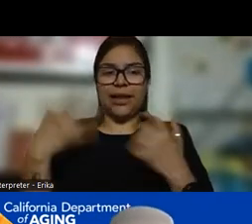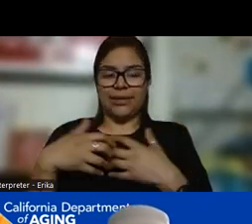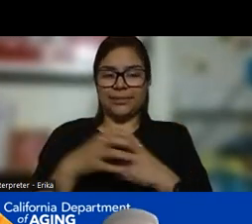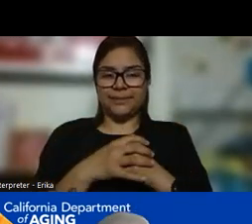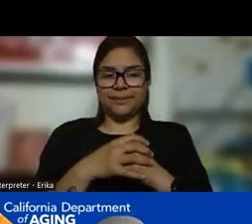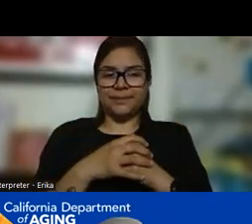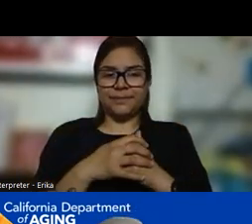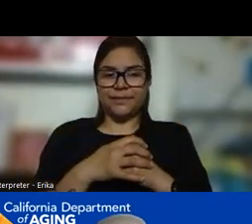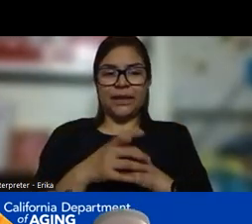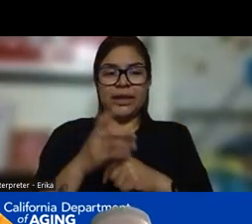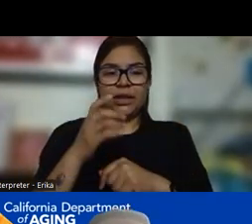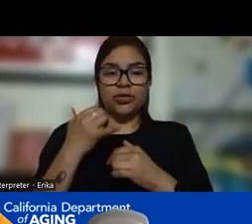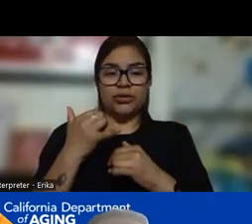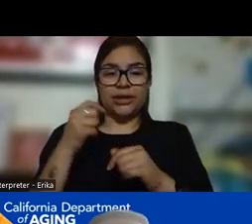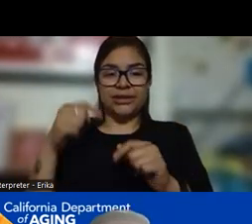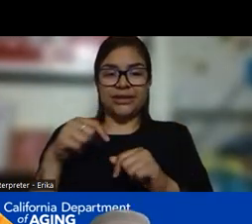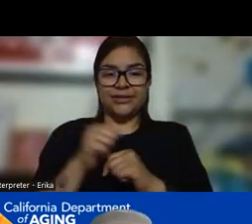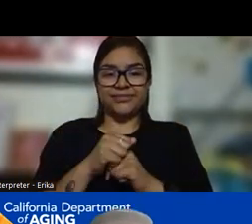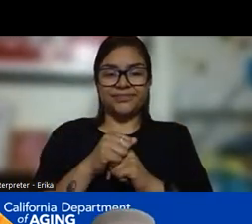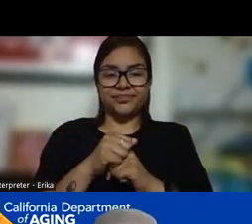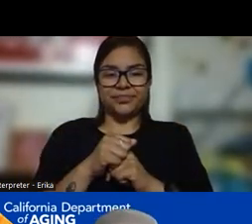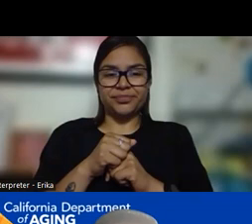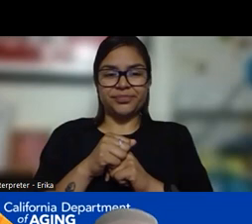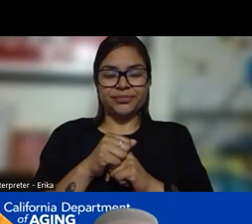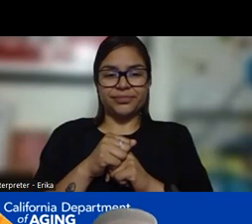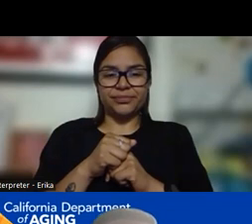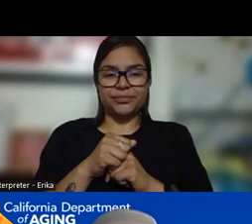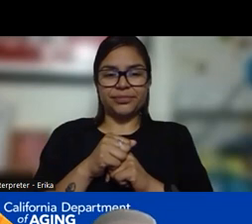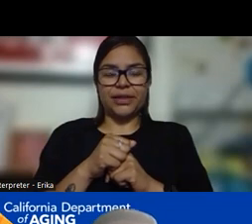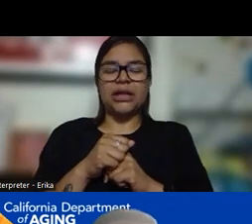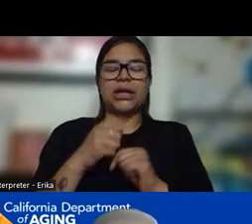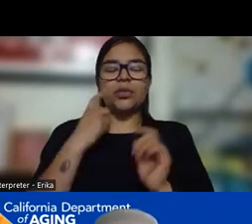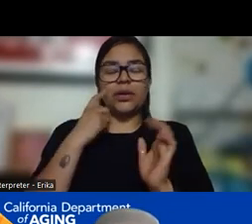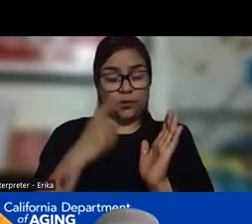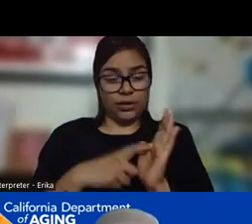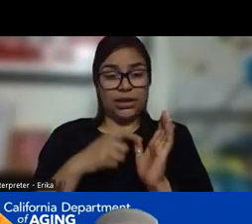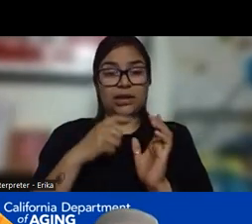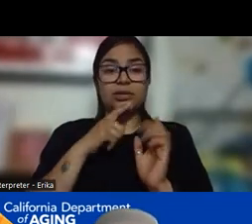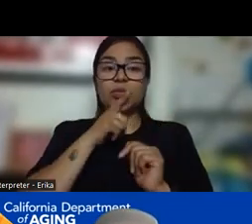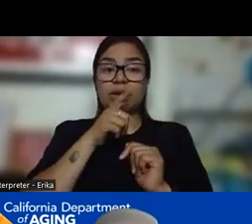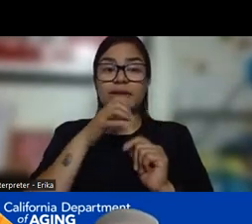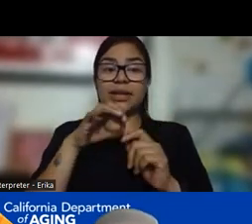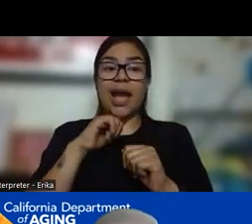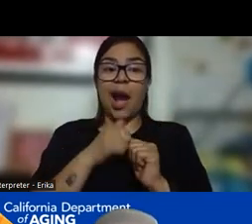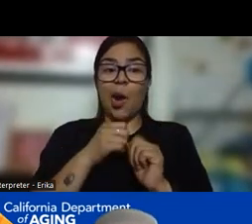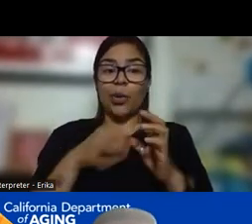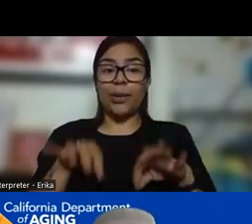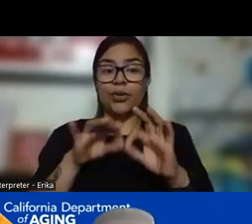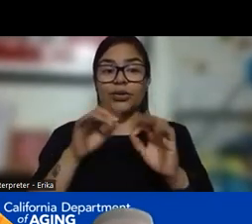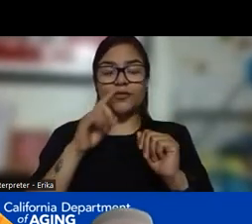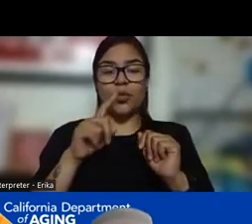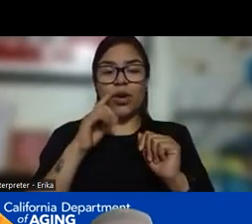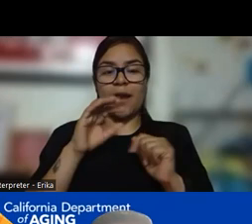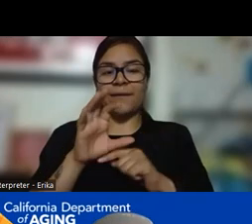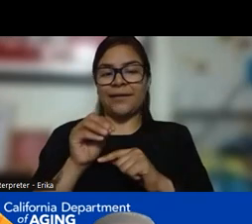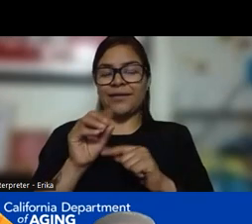Thank you. So we at CDA are really excited to undertake this study because we recognize how important this study is. So we're collecting data from the older adult LGBTQ